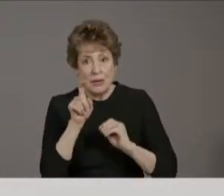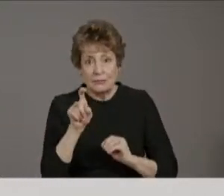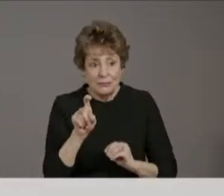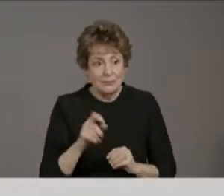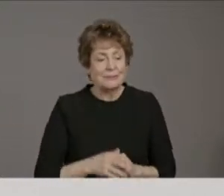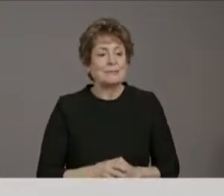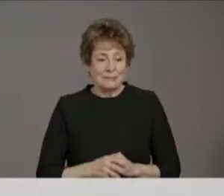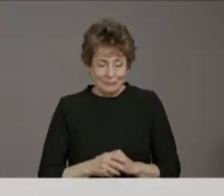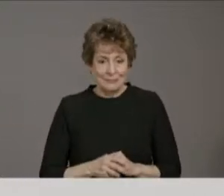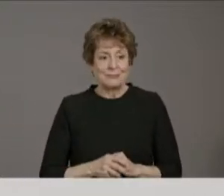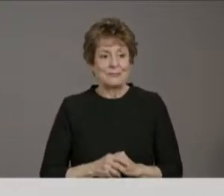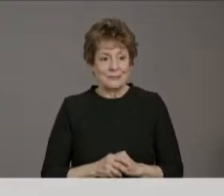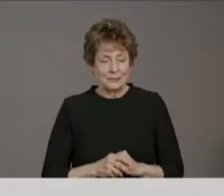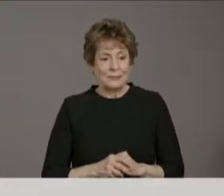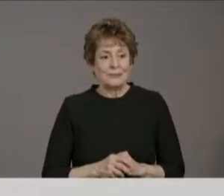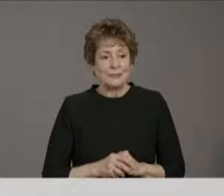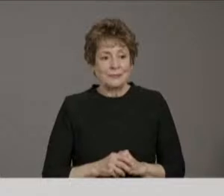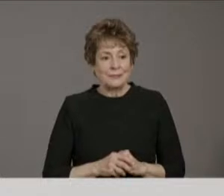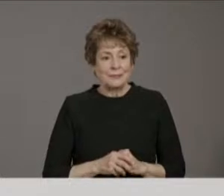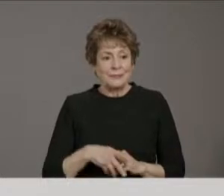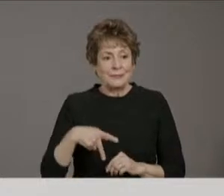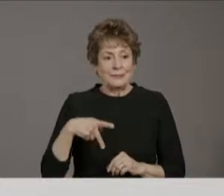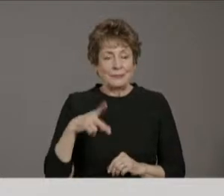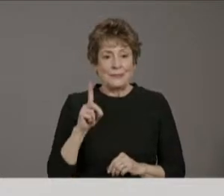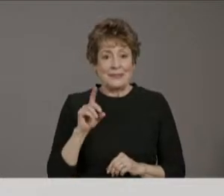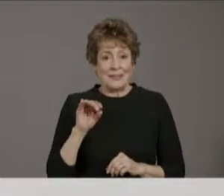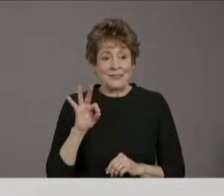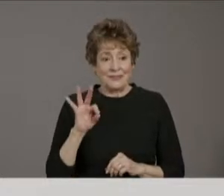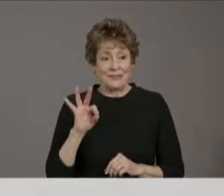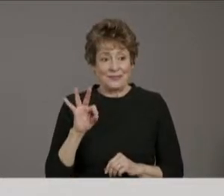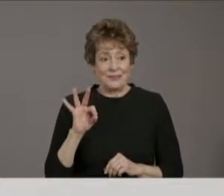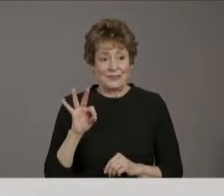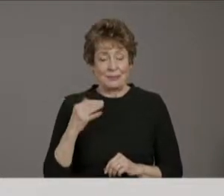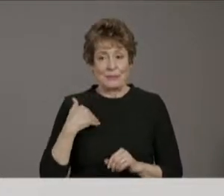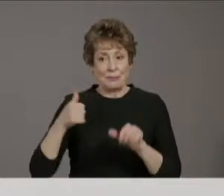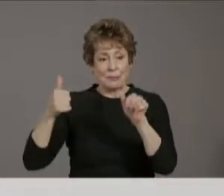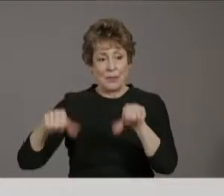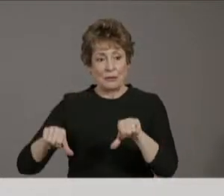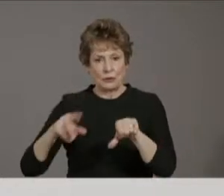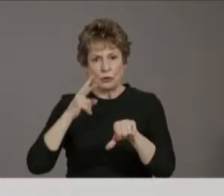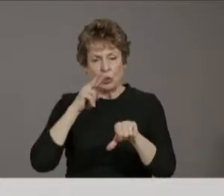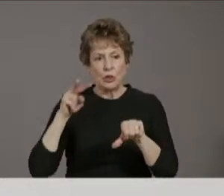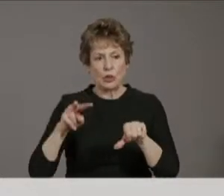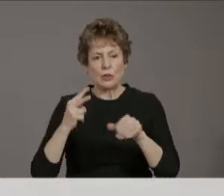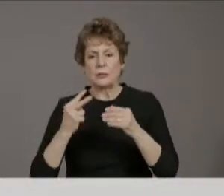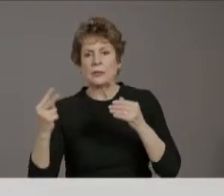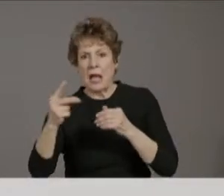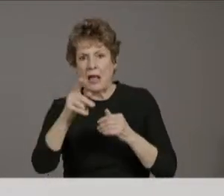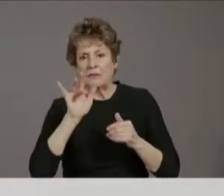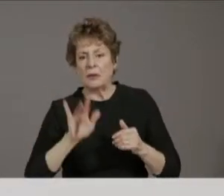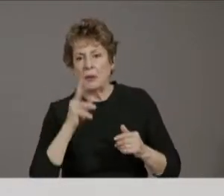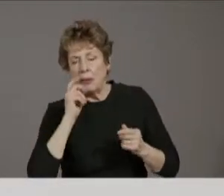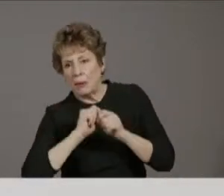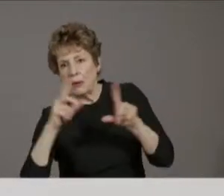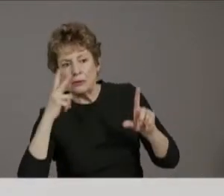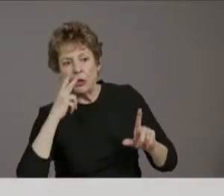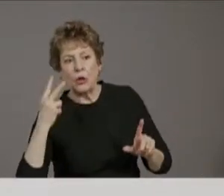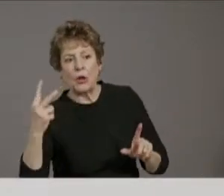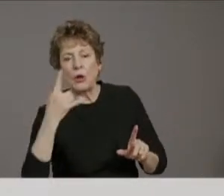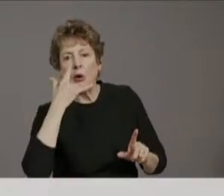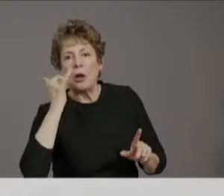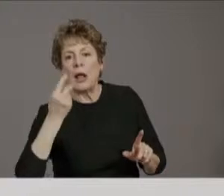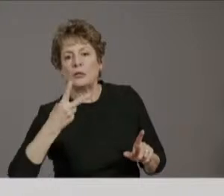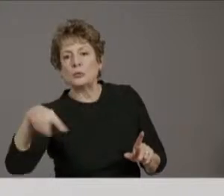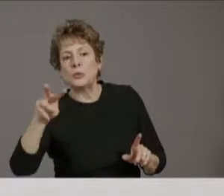PDF that we post, and it does look like in the next couple of weeks we will have a couple of counties that may be back into